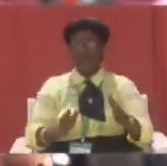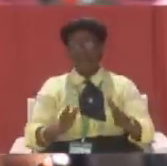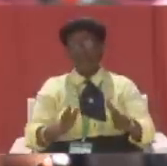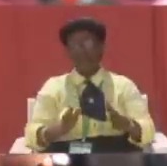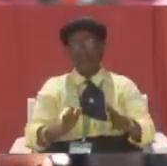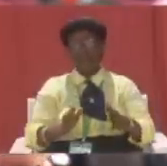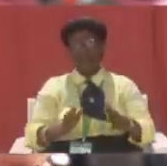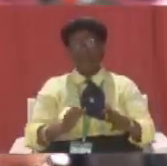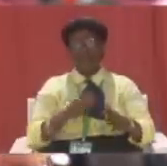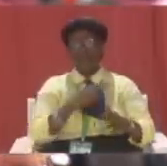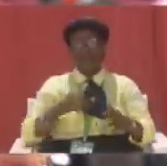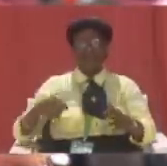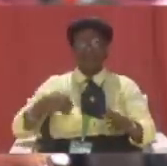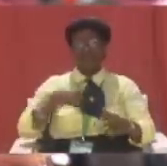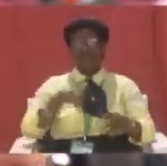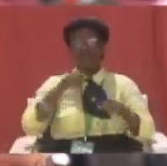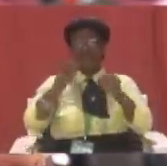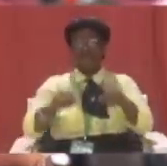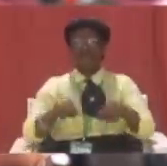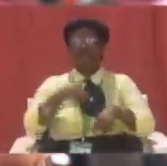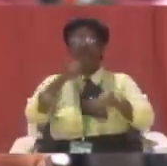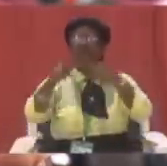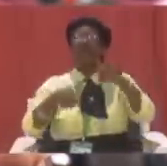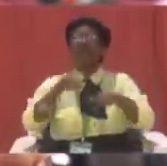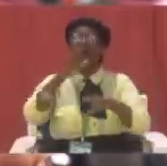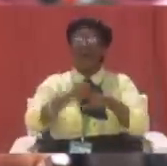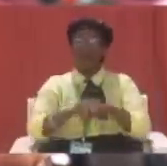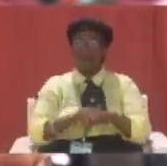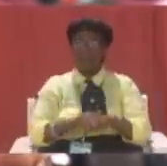and we can go on and on.